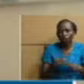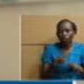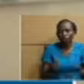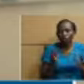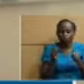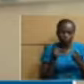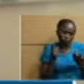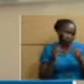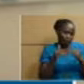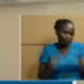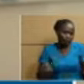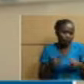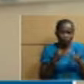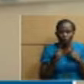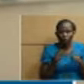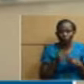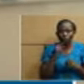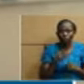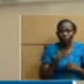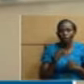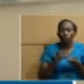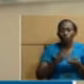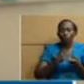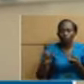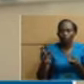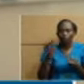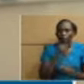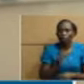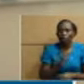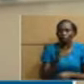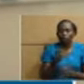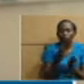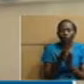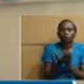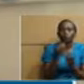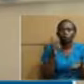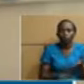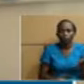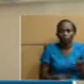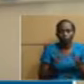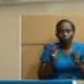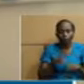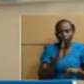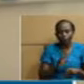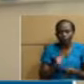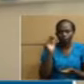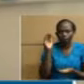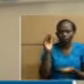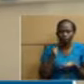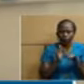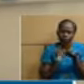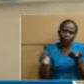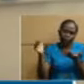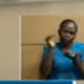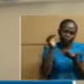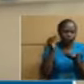talking about the social assistance grant of the older persons. What we are requesting is, can it be scaled up? Because at the moment